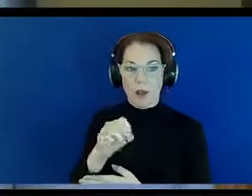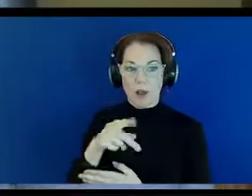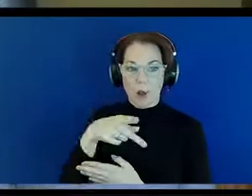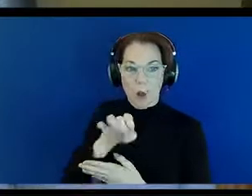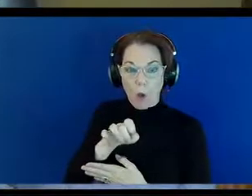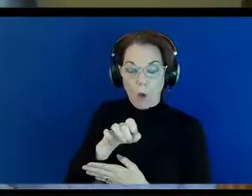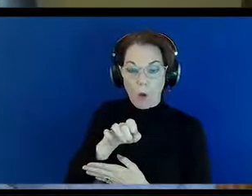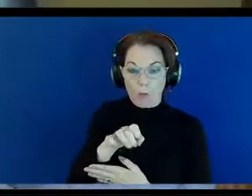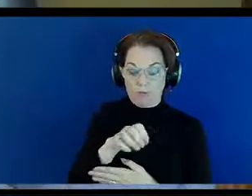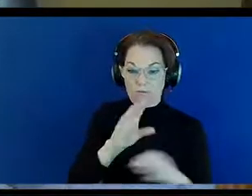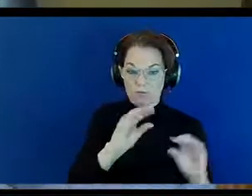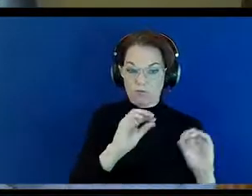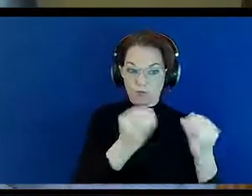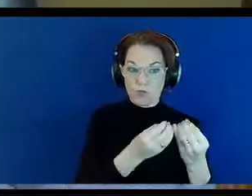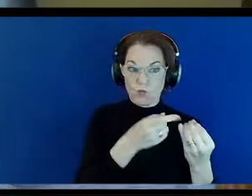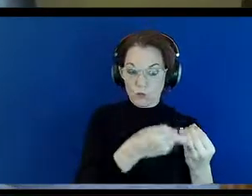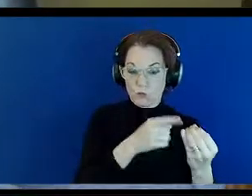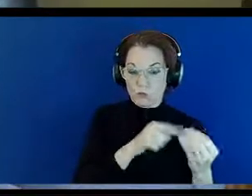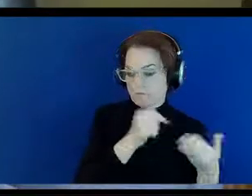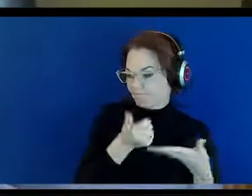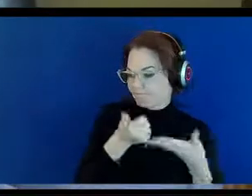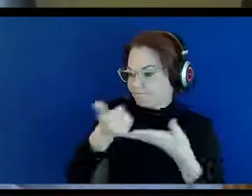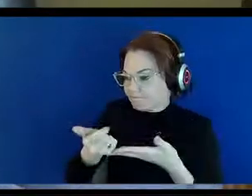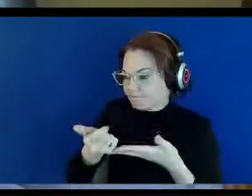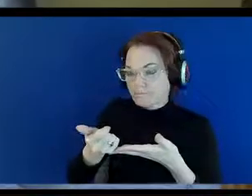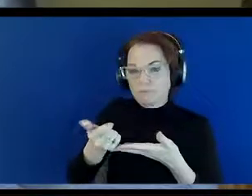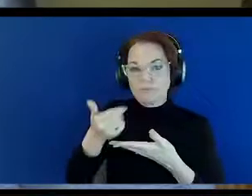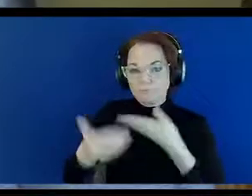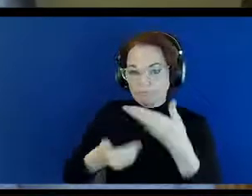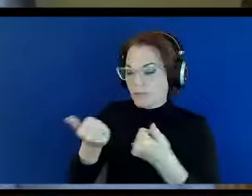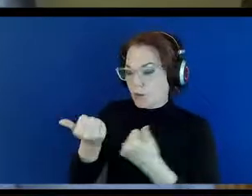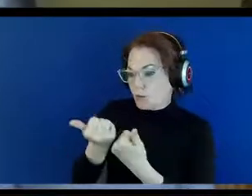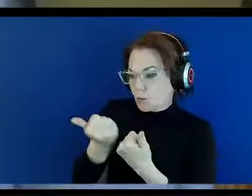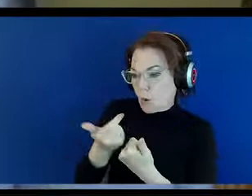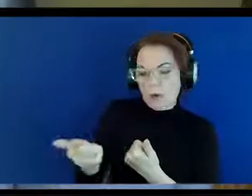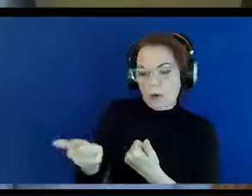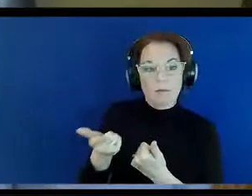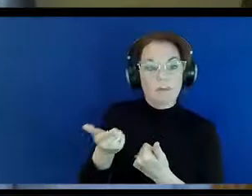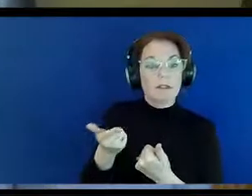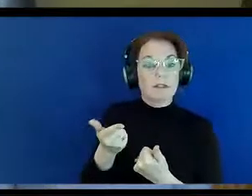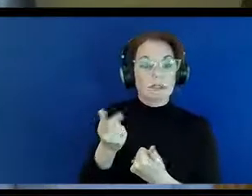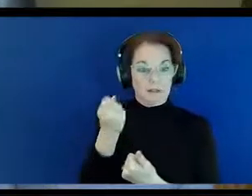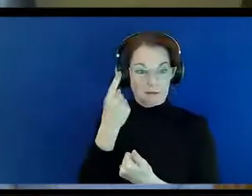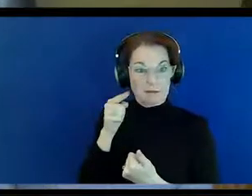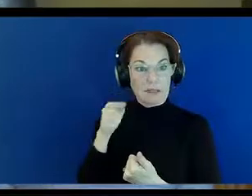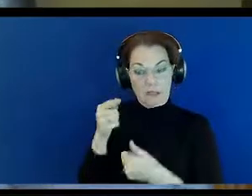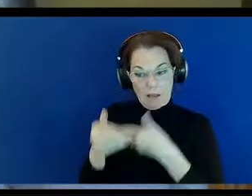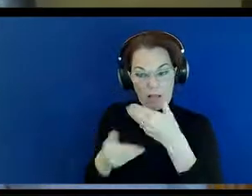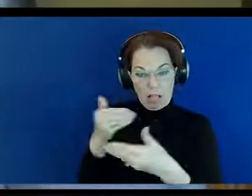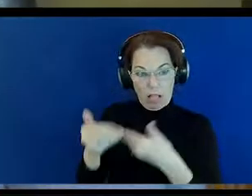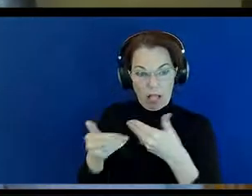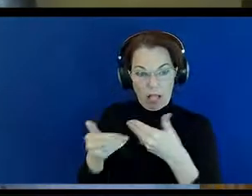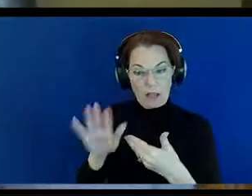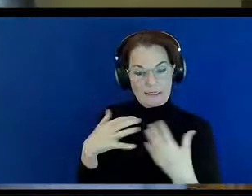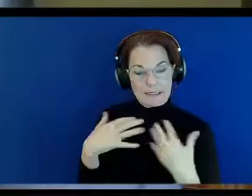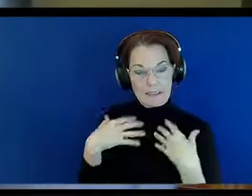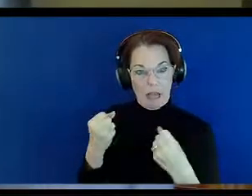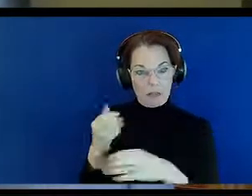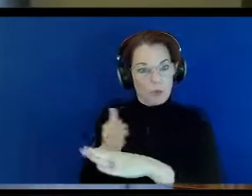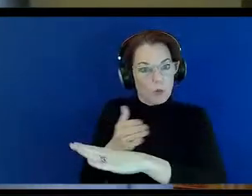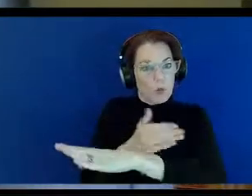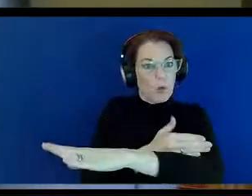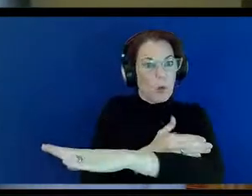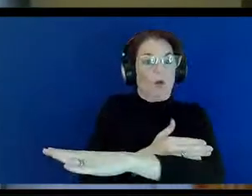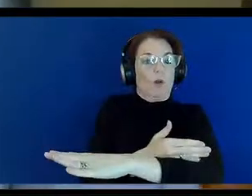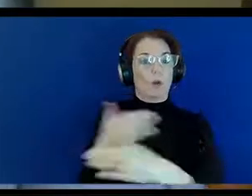the challenging times that he went through. The good news is that he was able to see his health improve. And as his health improved, he was able